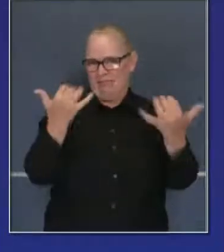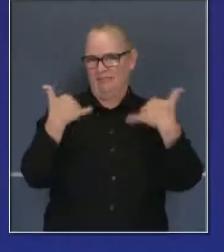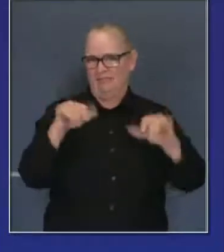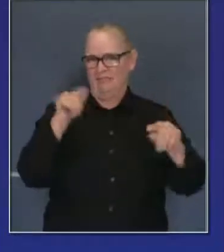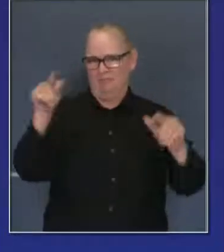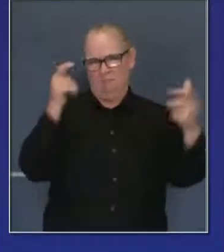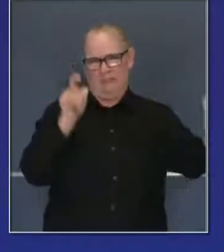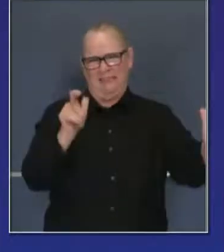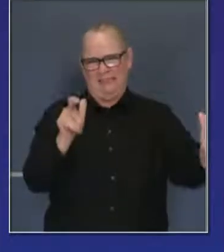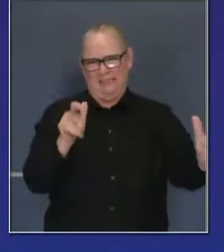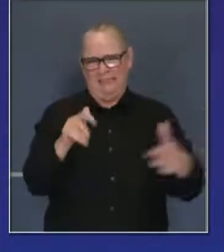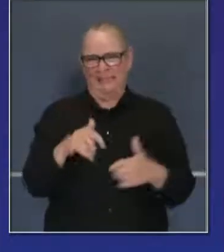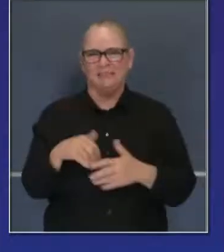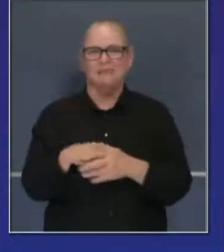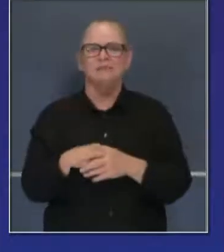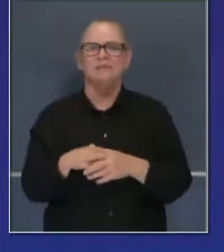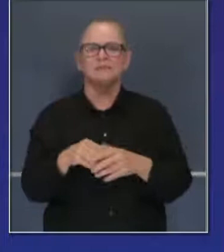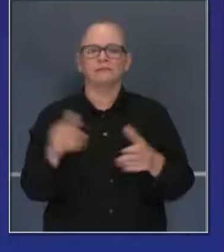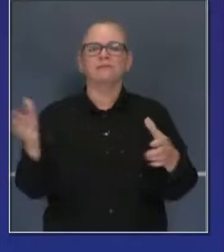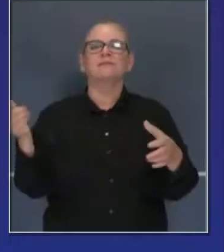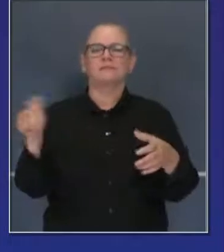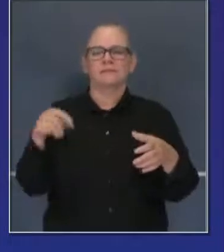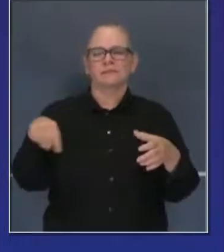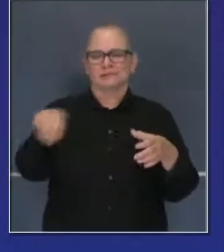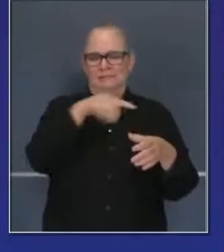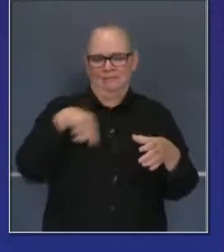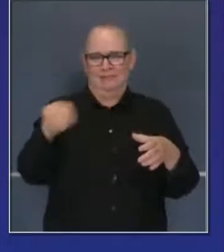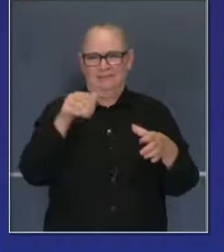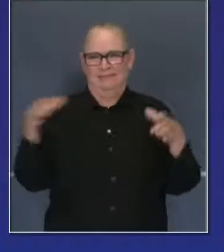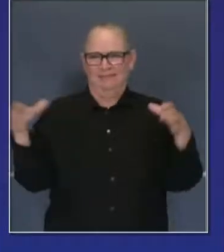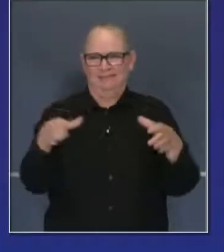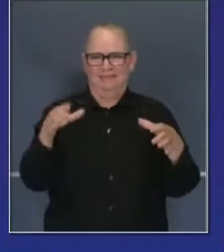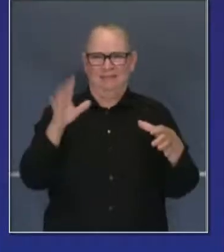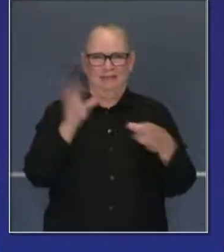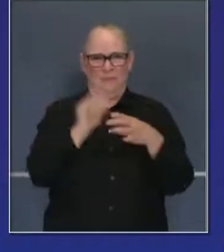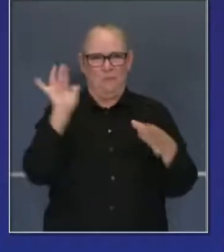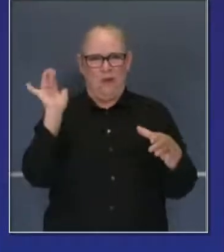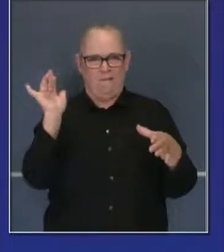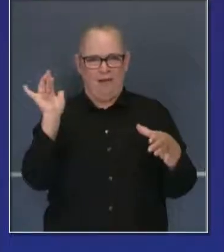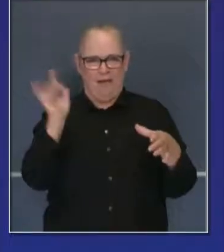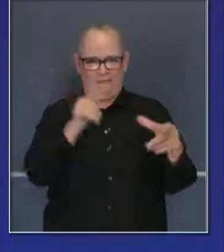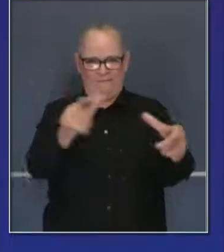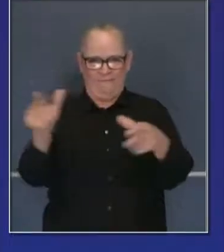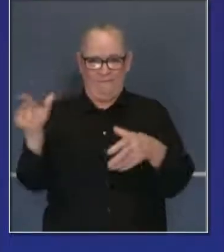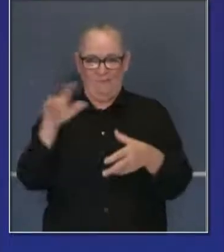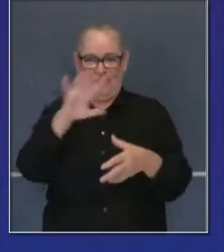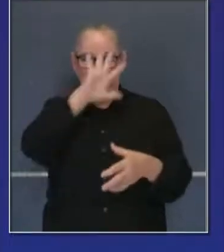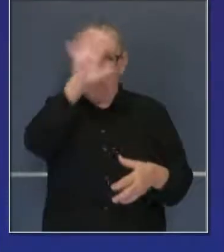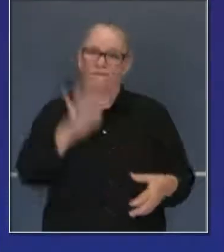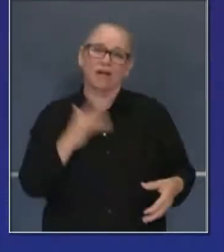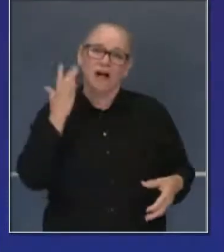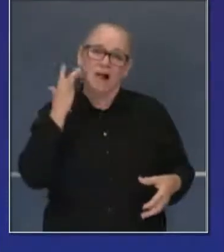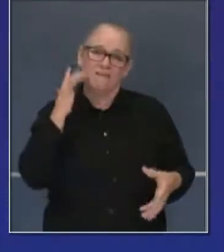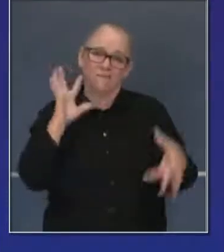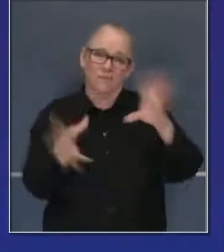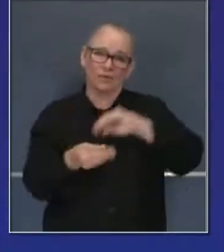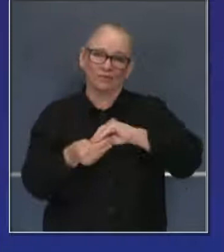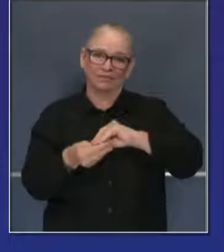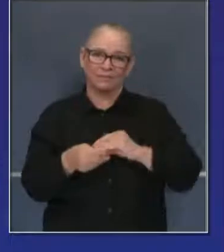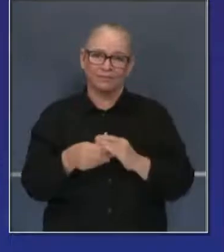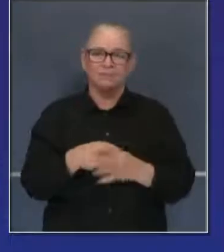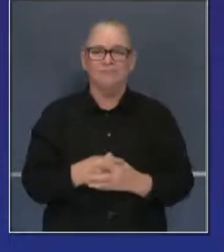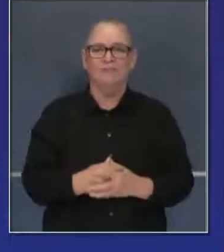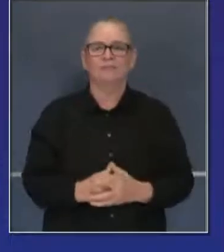fires, 1,100 just in the last 30 days of fire starts. A lot of them start to converge together in larger